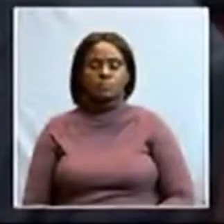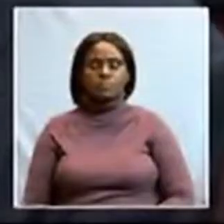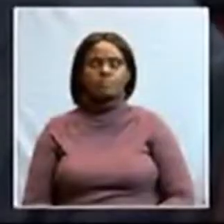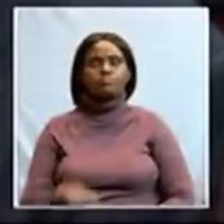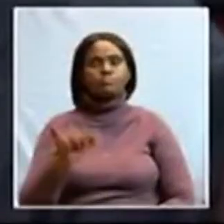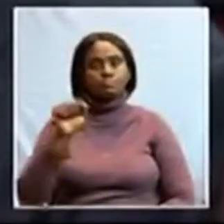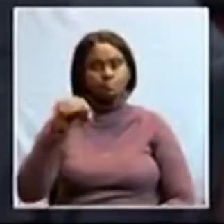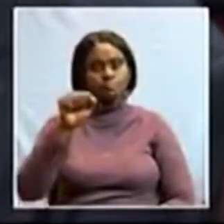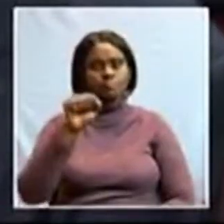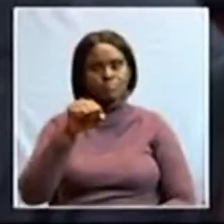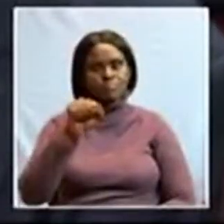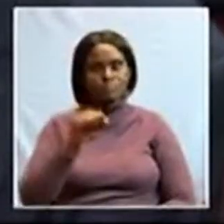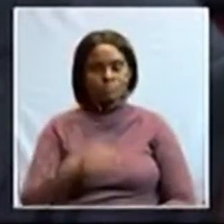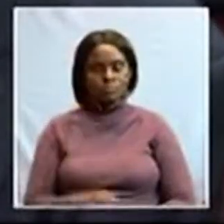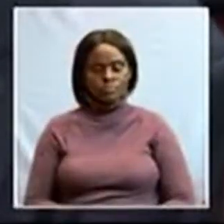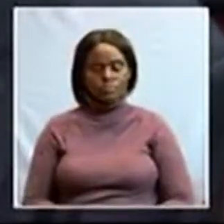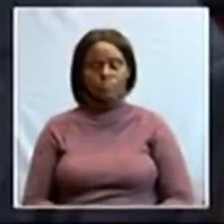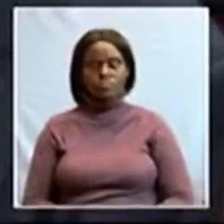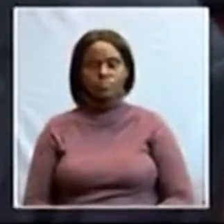Yes.